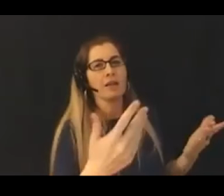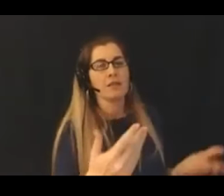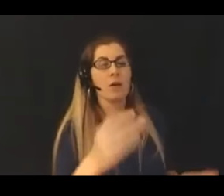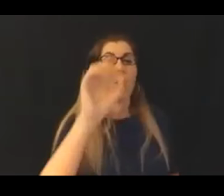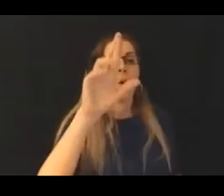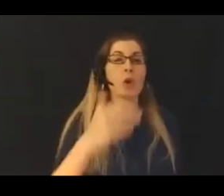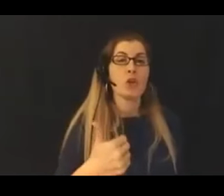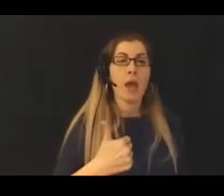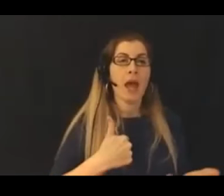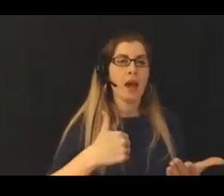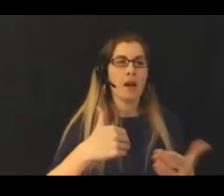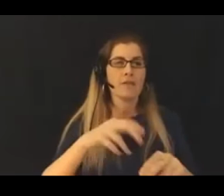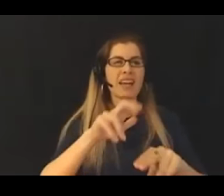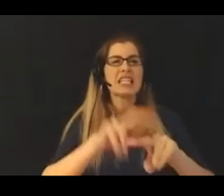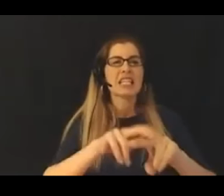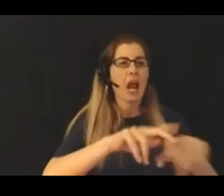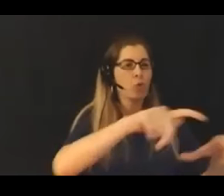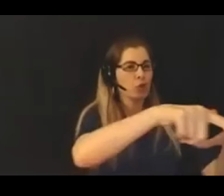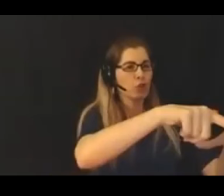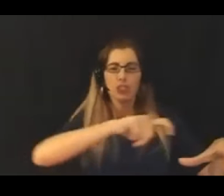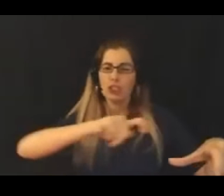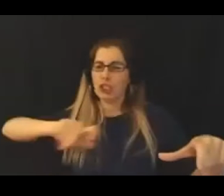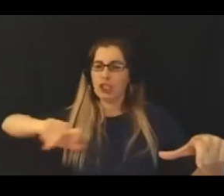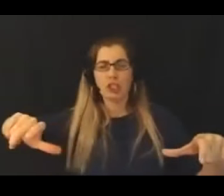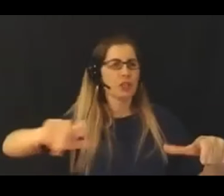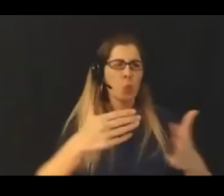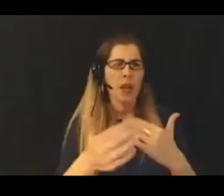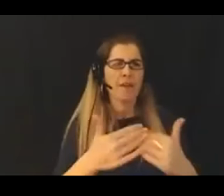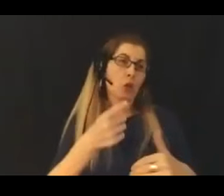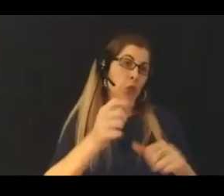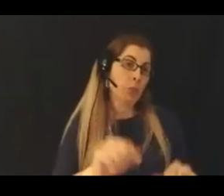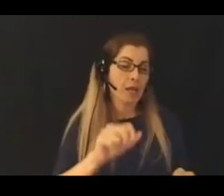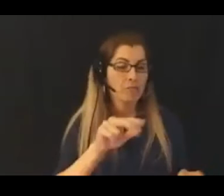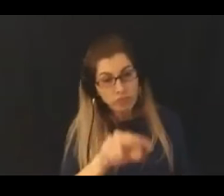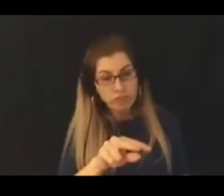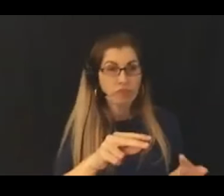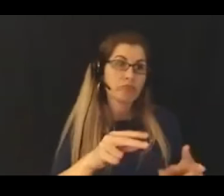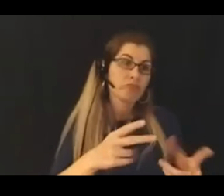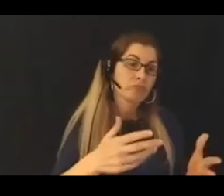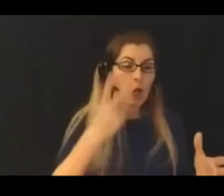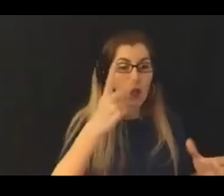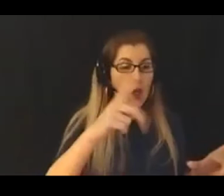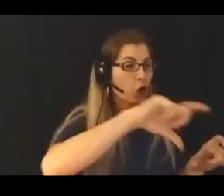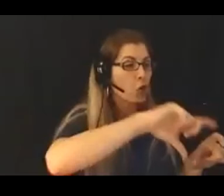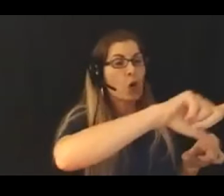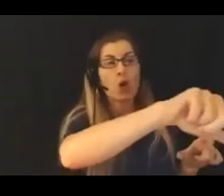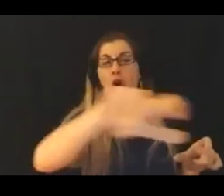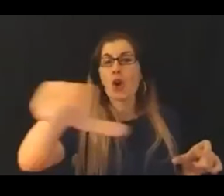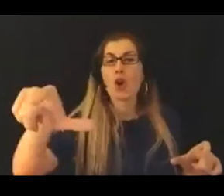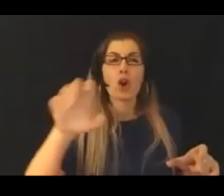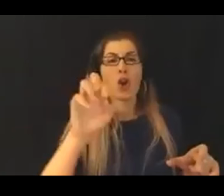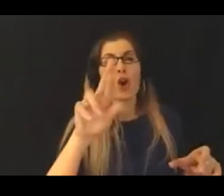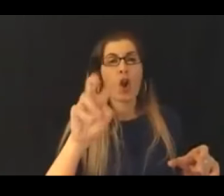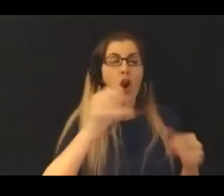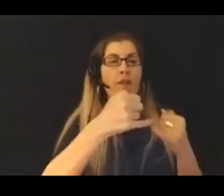curving couch in your living room, something like that, and you can take the inspiration from the curved lines in your environment. And so that's just an